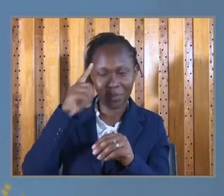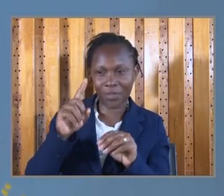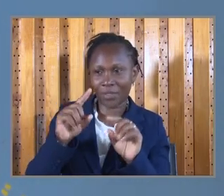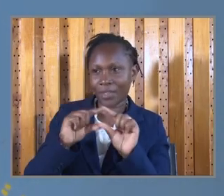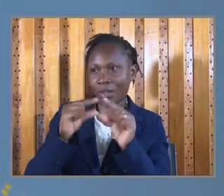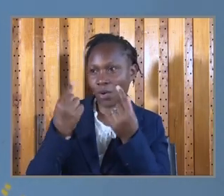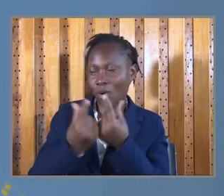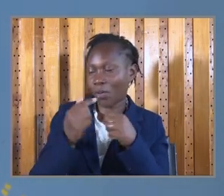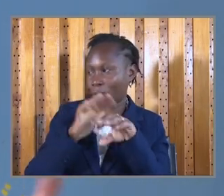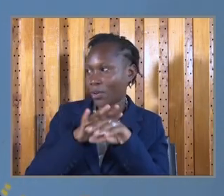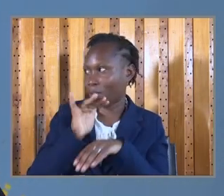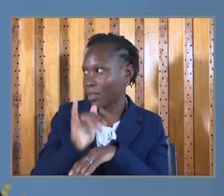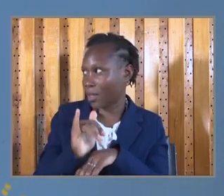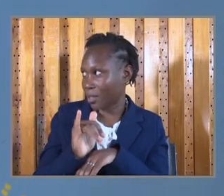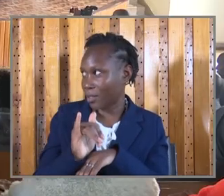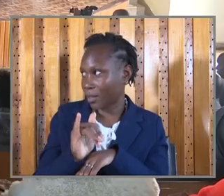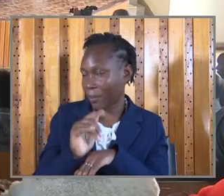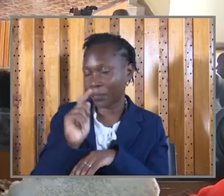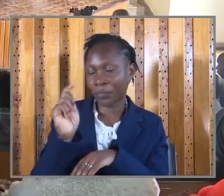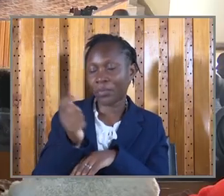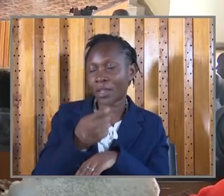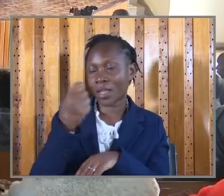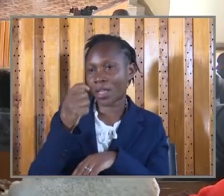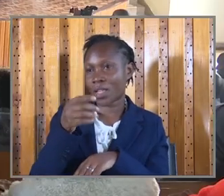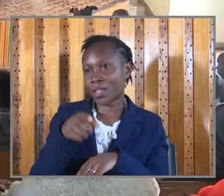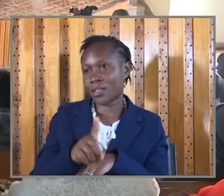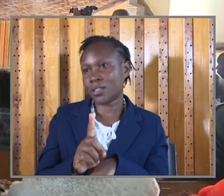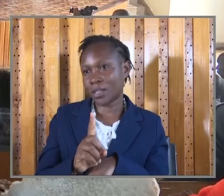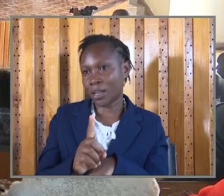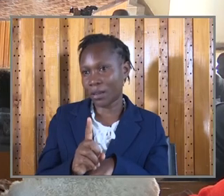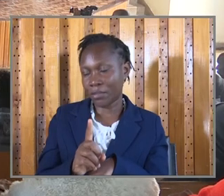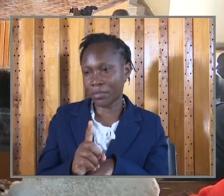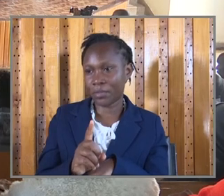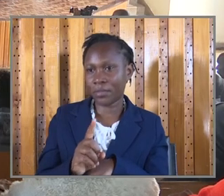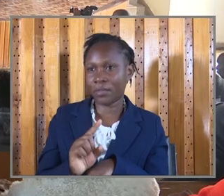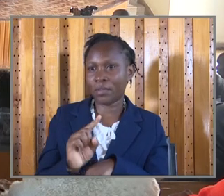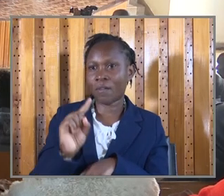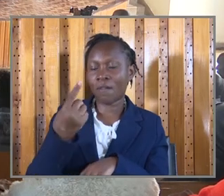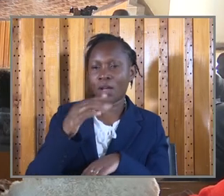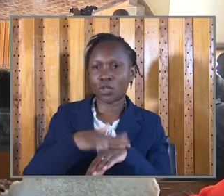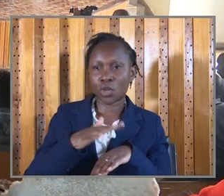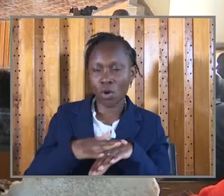advantage. And Kenya itself, as I said, is already a front runner on renewable energy.